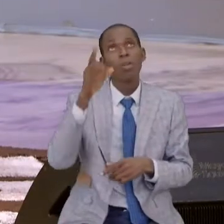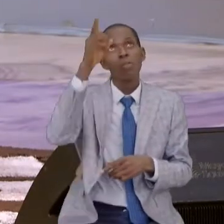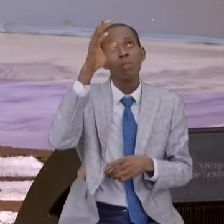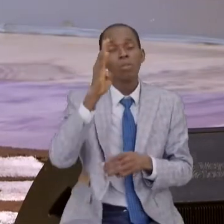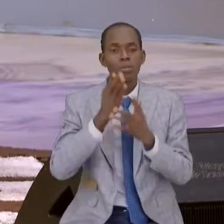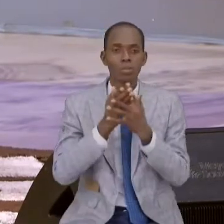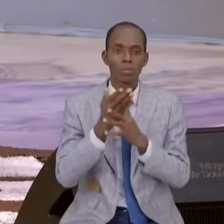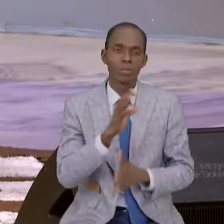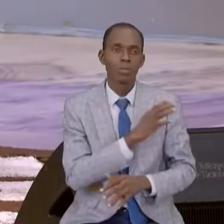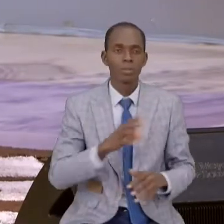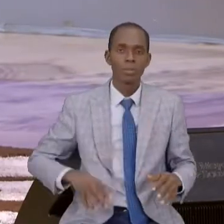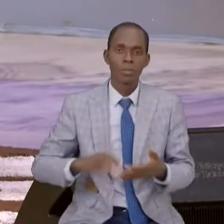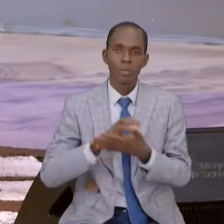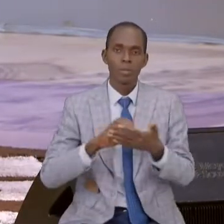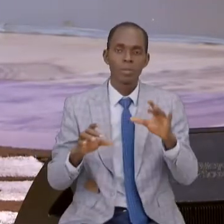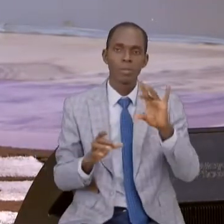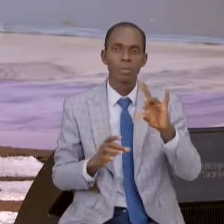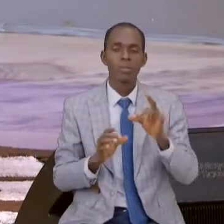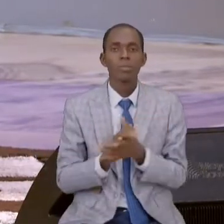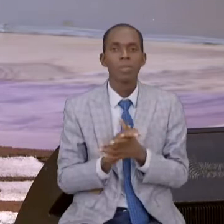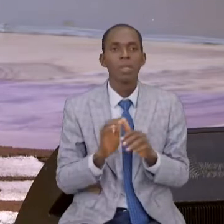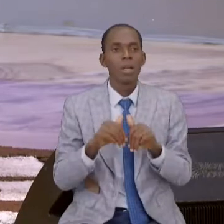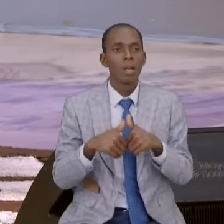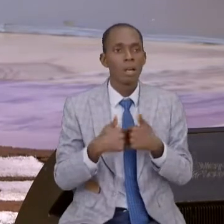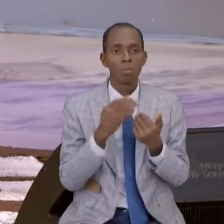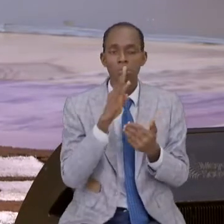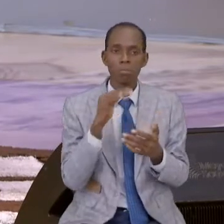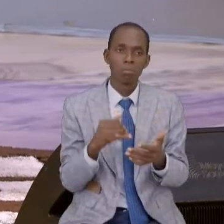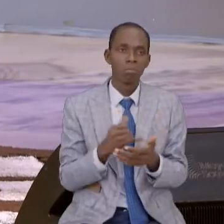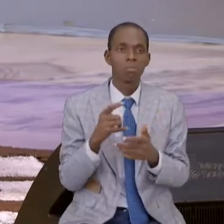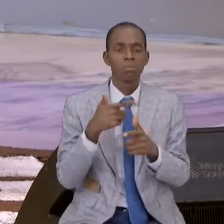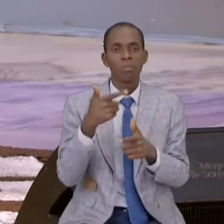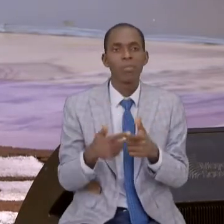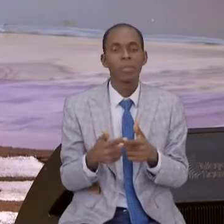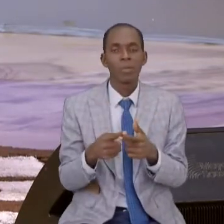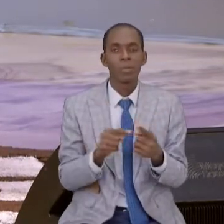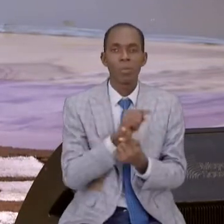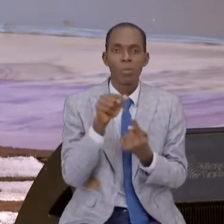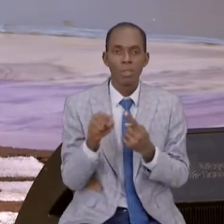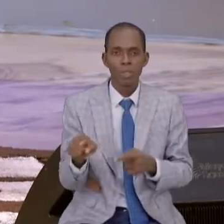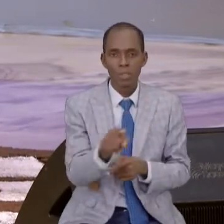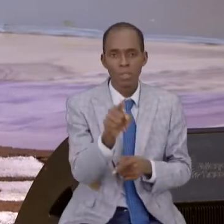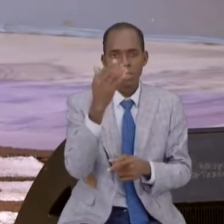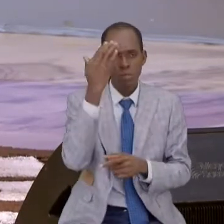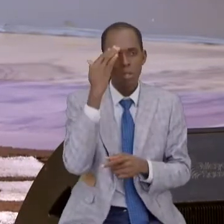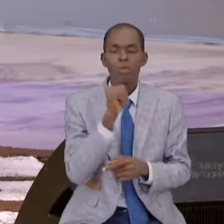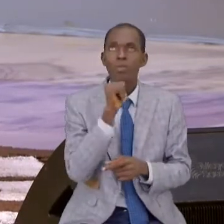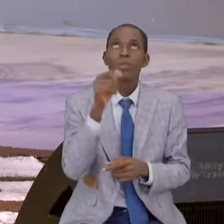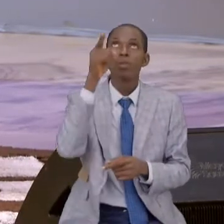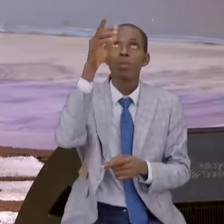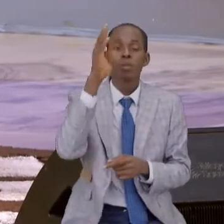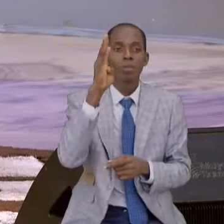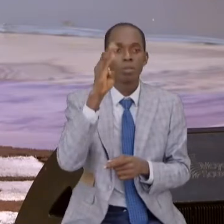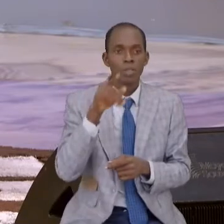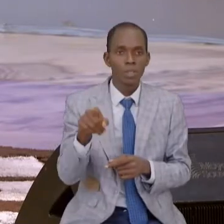Christ. Verse 8, howbeit then, when ye knew not God, ye